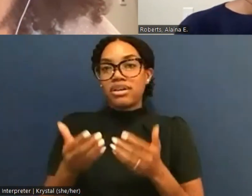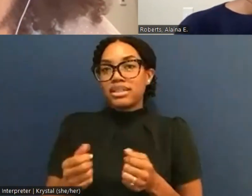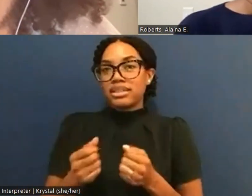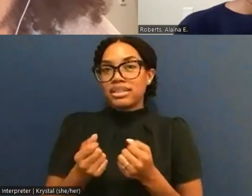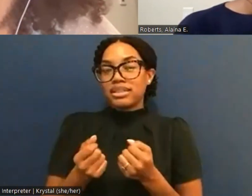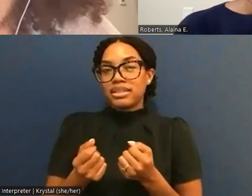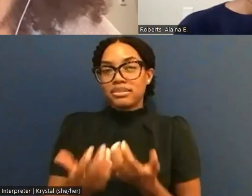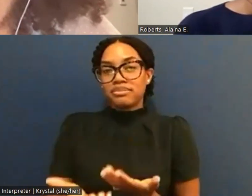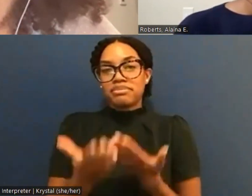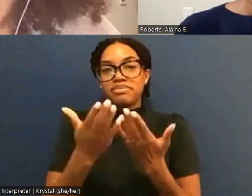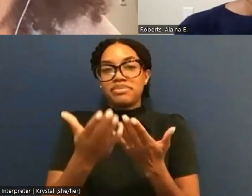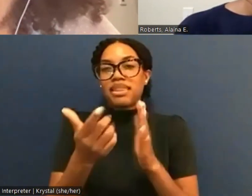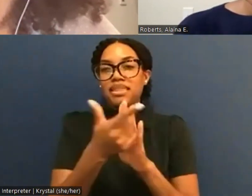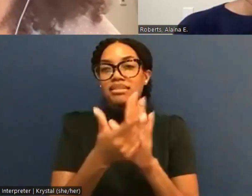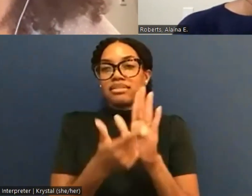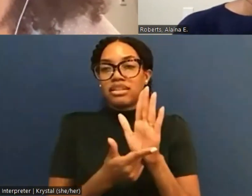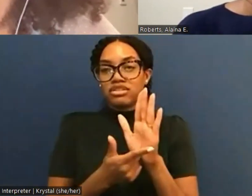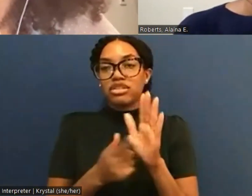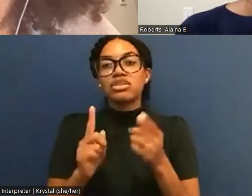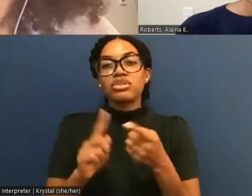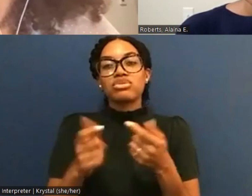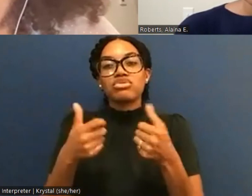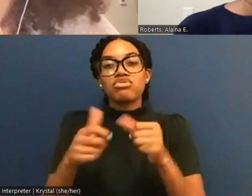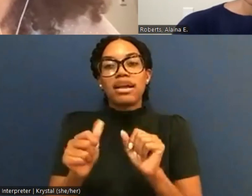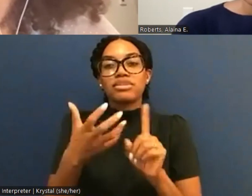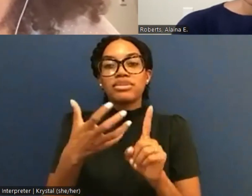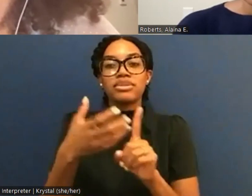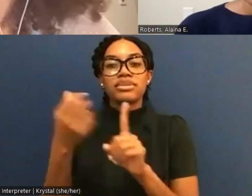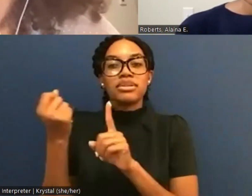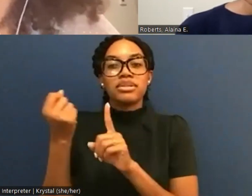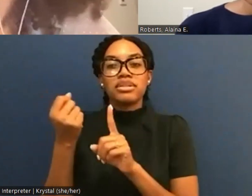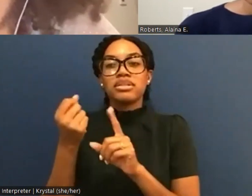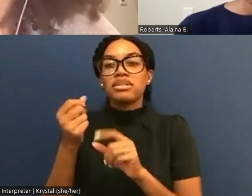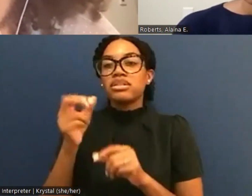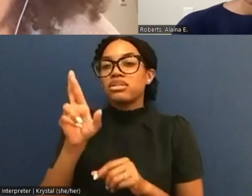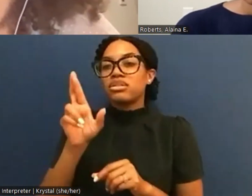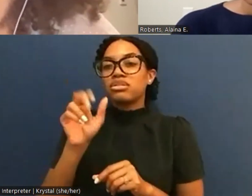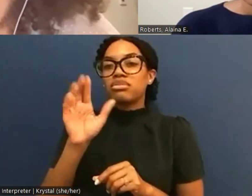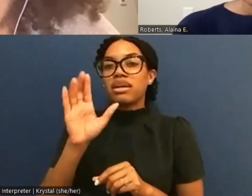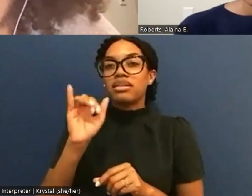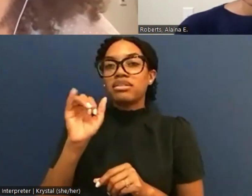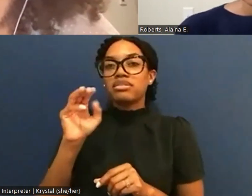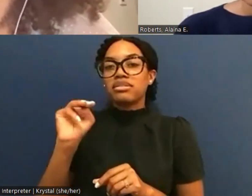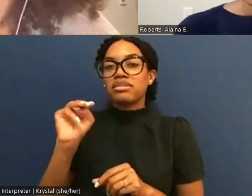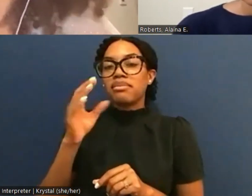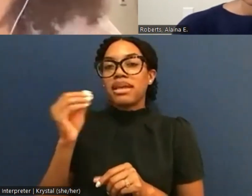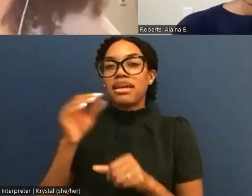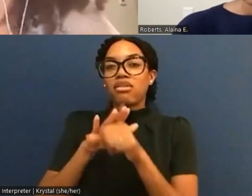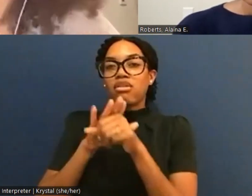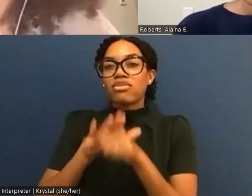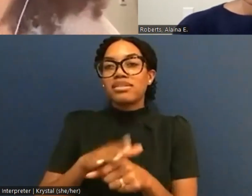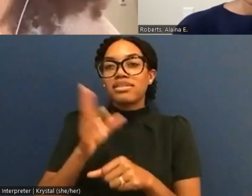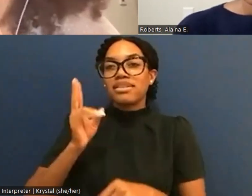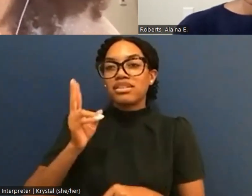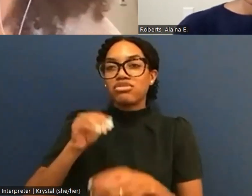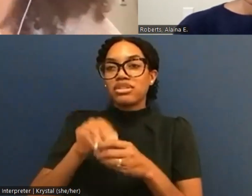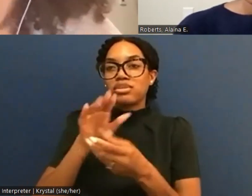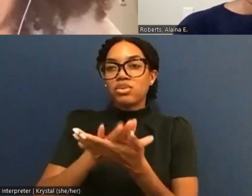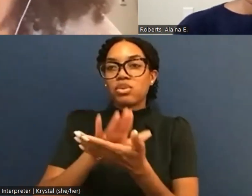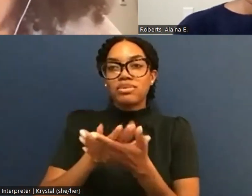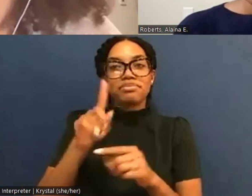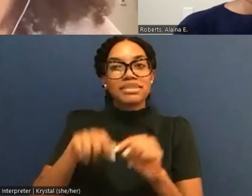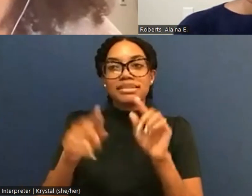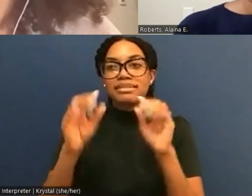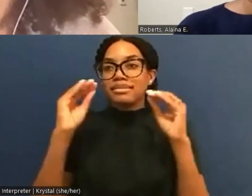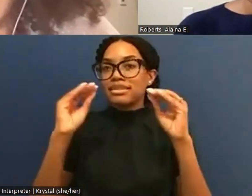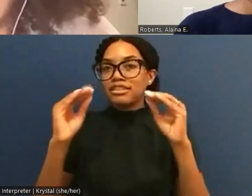about racism and oppression in schools. And much of the rich history that we've talked about today is either banned and or